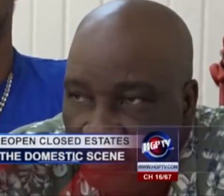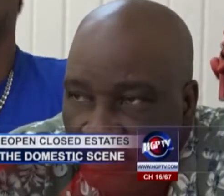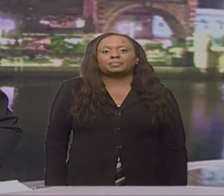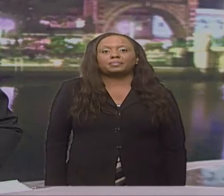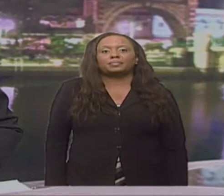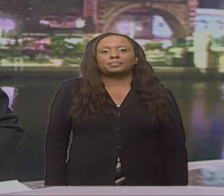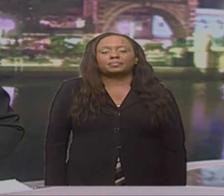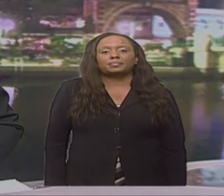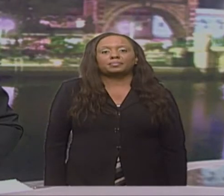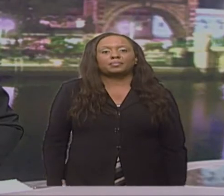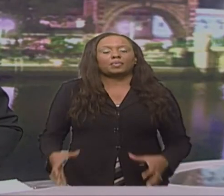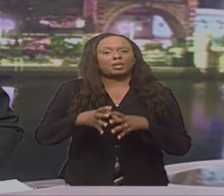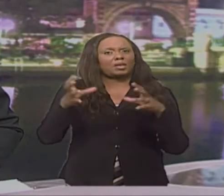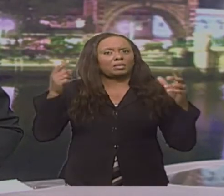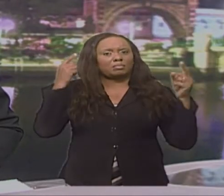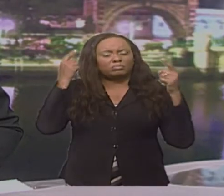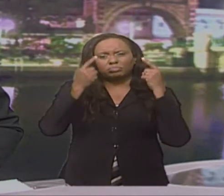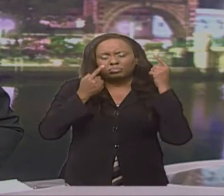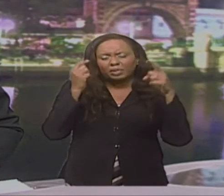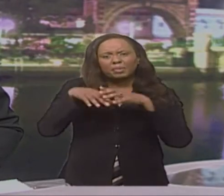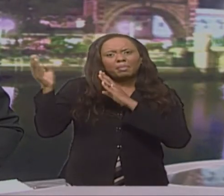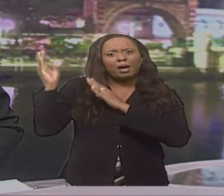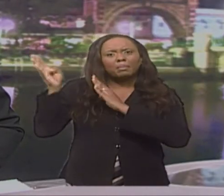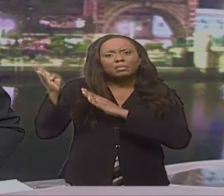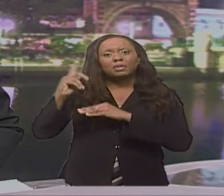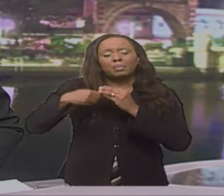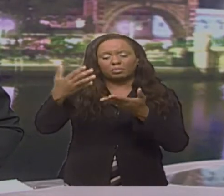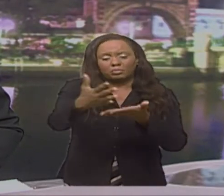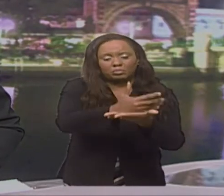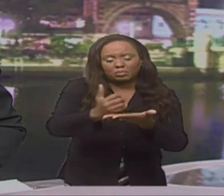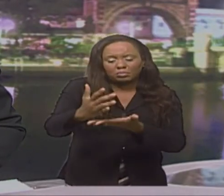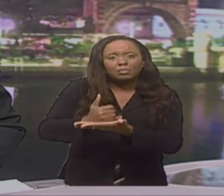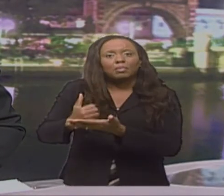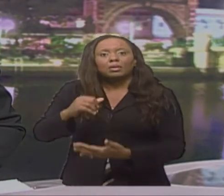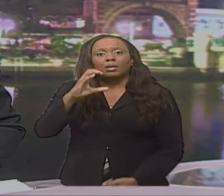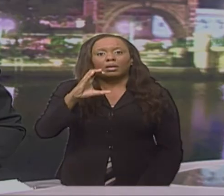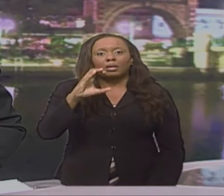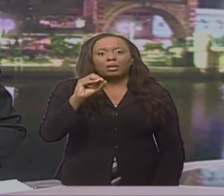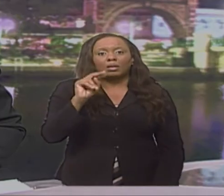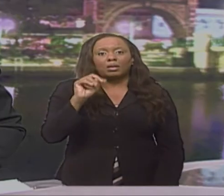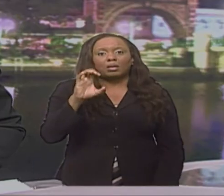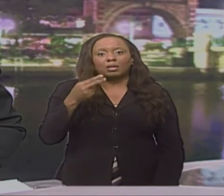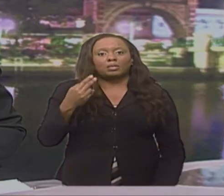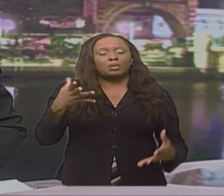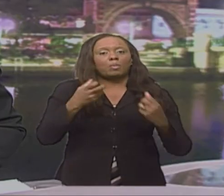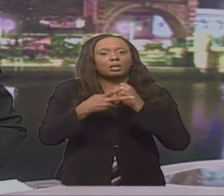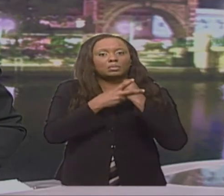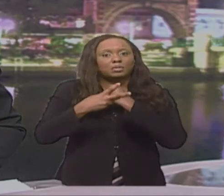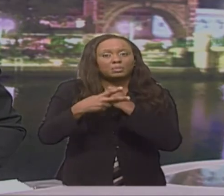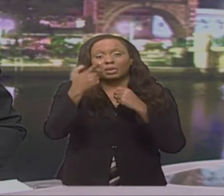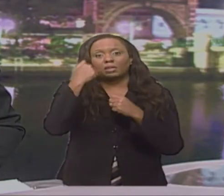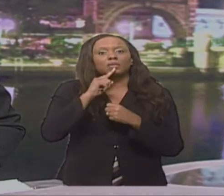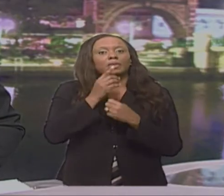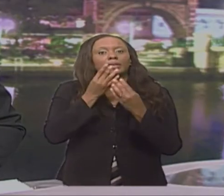situation. With mounting concern about the harvesting of conch in the Bahamas, Conservationists are moving to ensure the delicacy